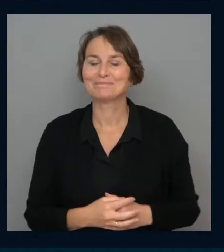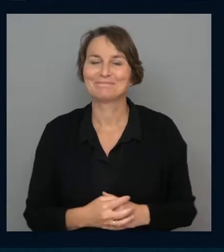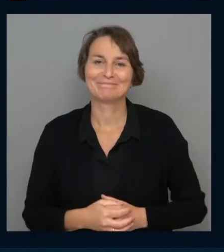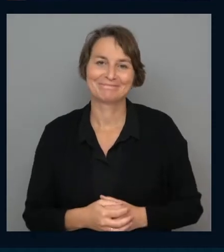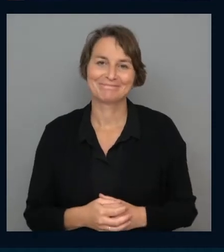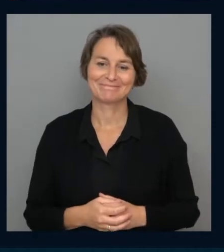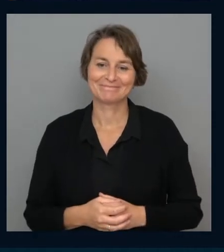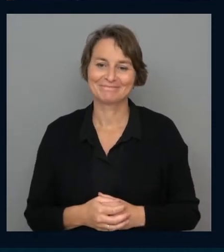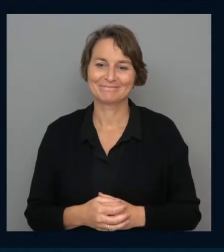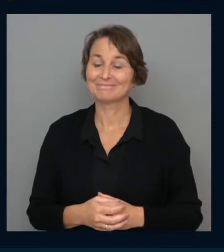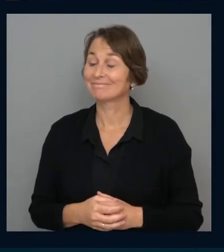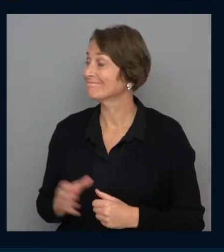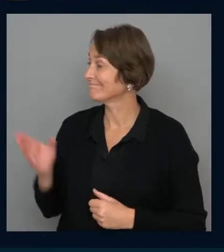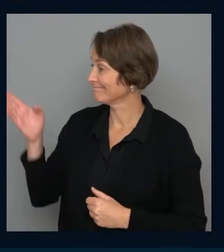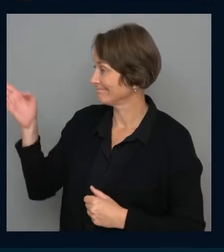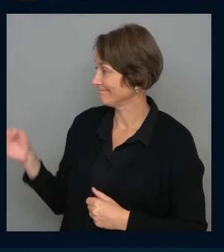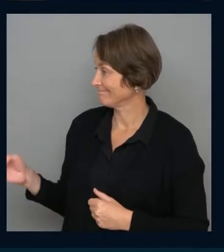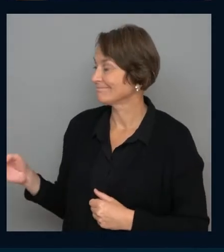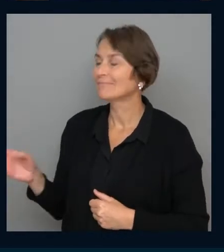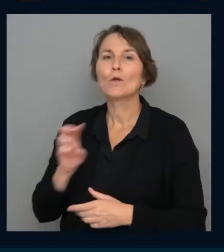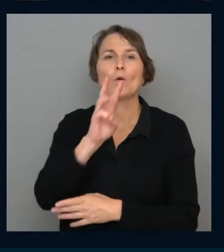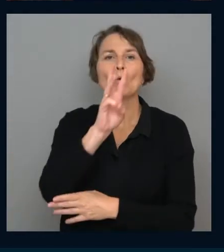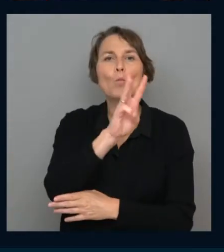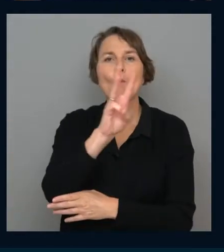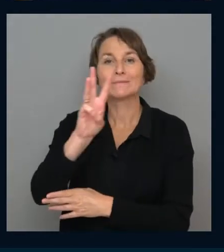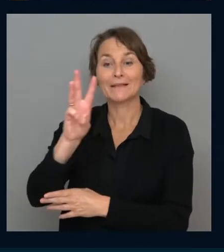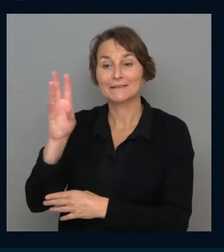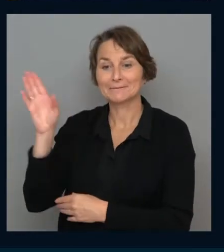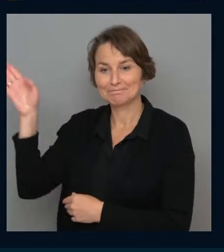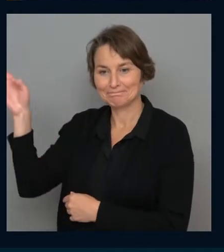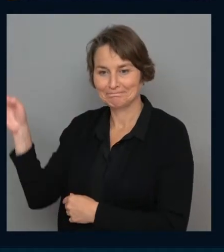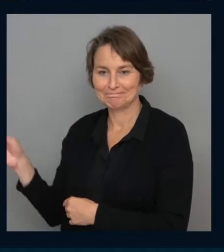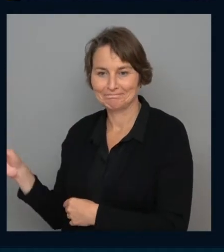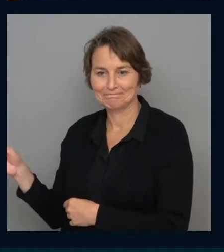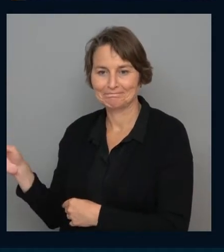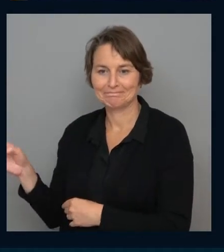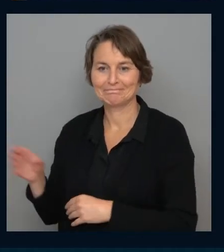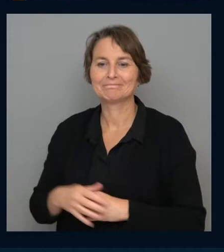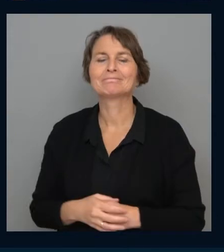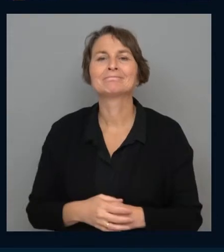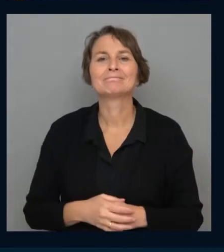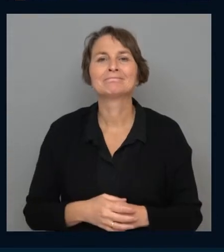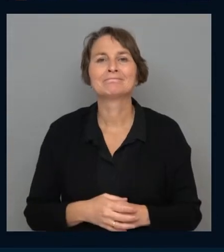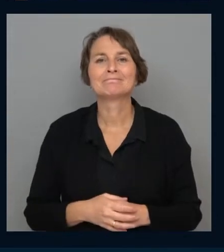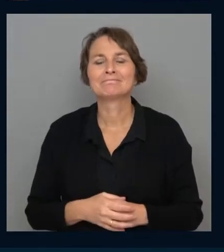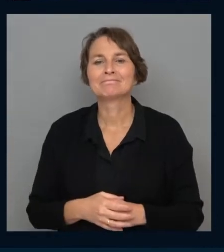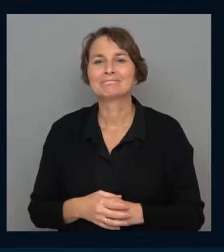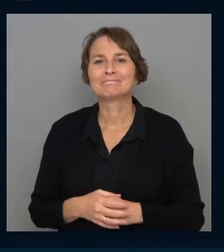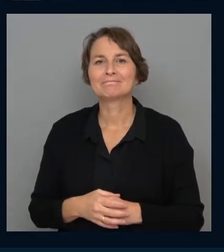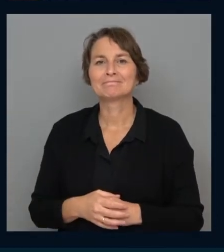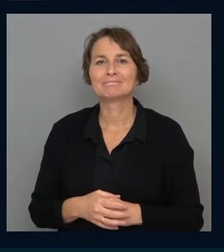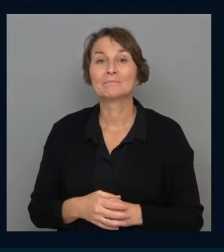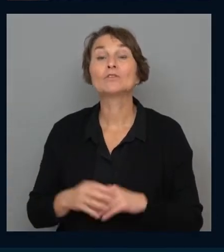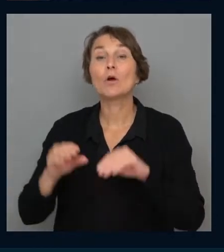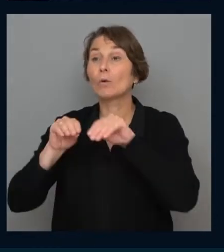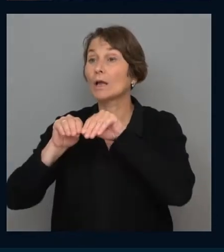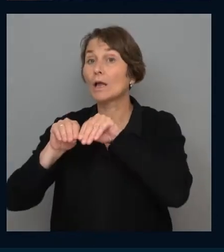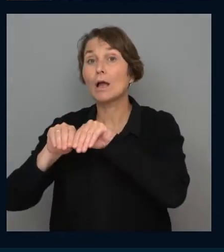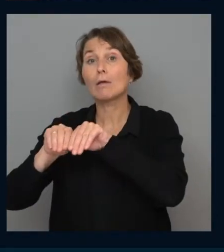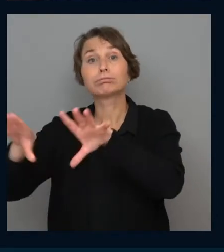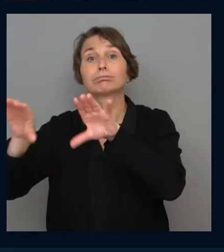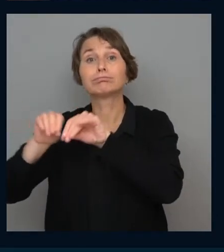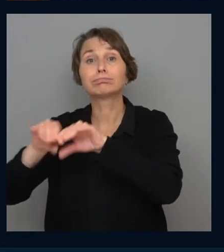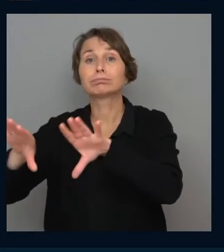So this is our website, Tailwind Traders. We send a bunch of stuff out, and it's working. We can scroll through